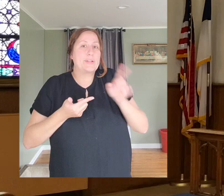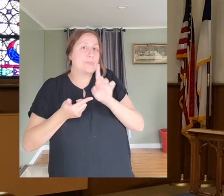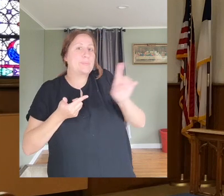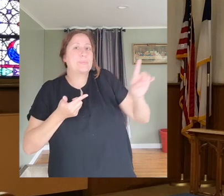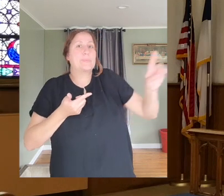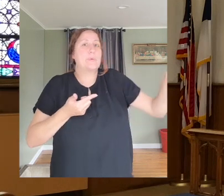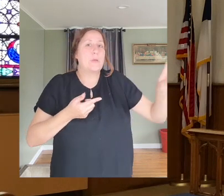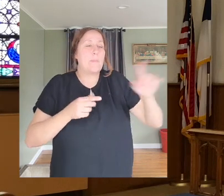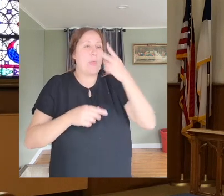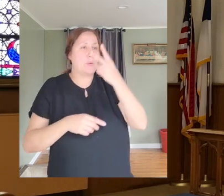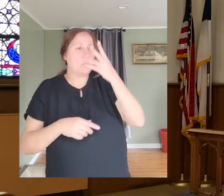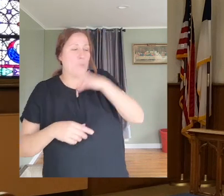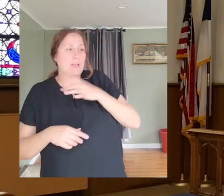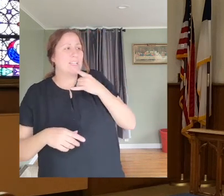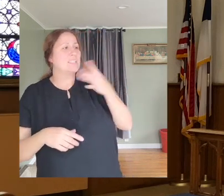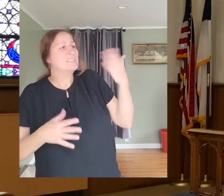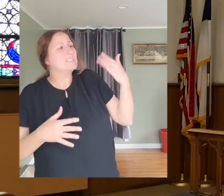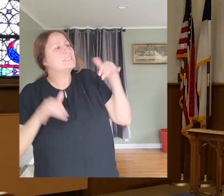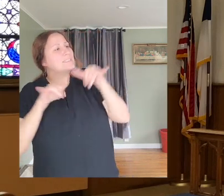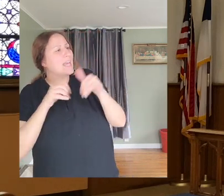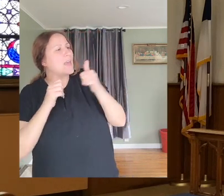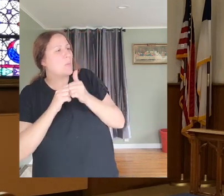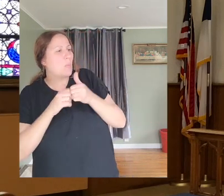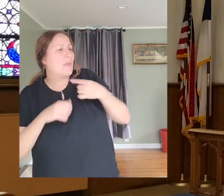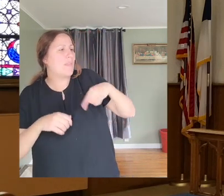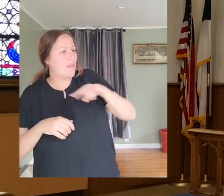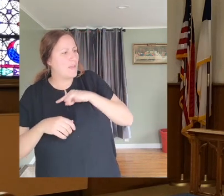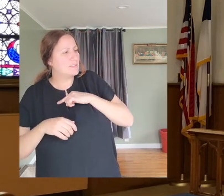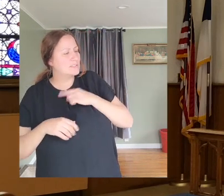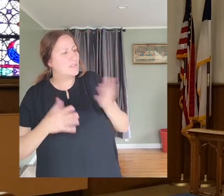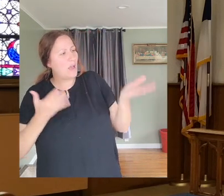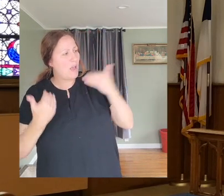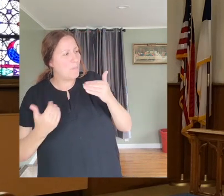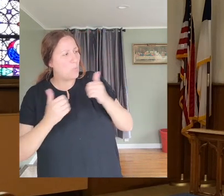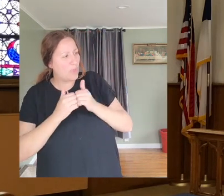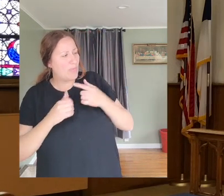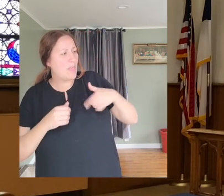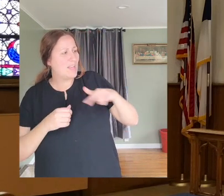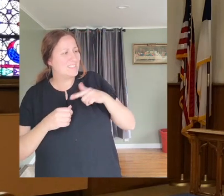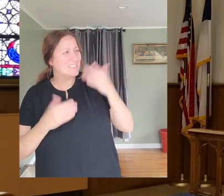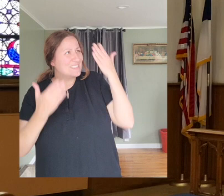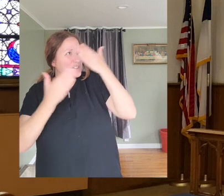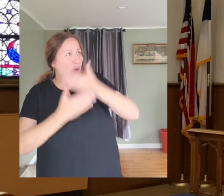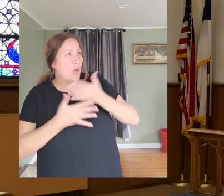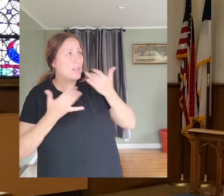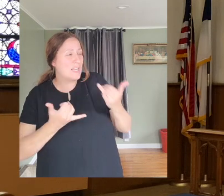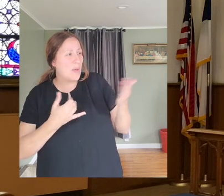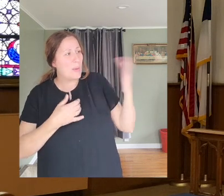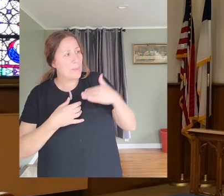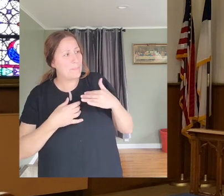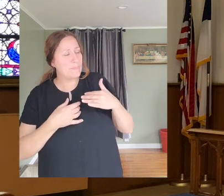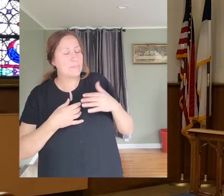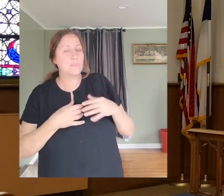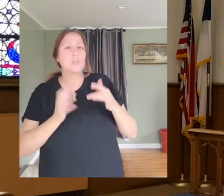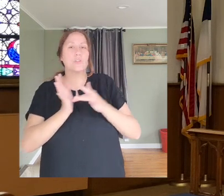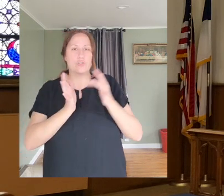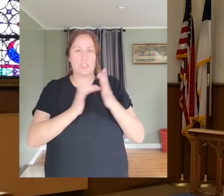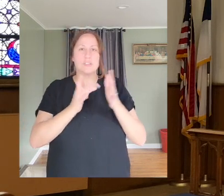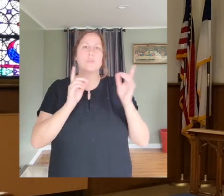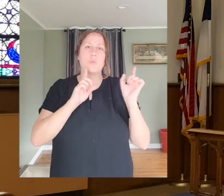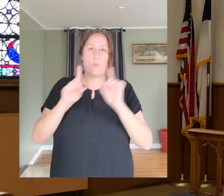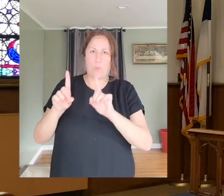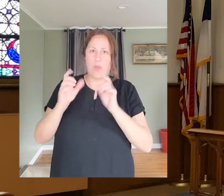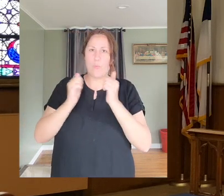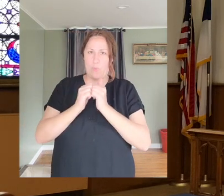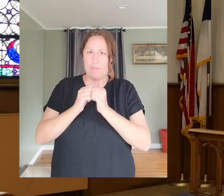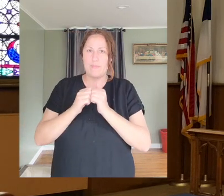saying, "Stay with us, for it is evening. The day is now far spent." So he went in and stayed with